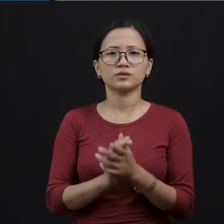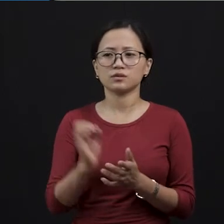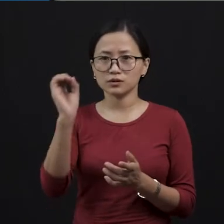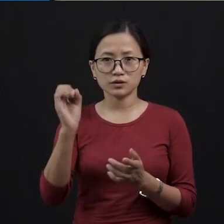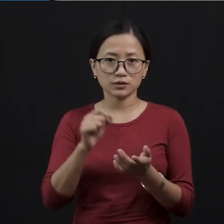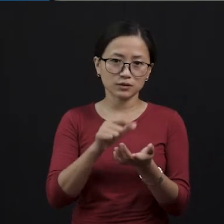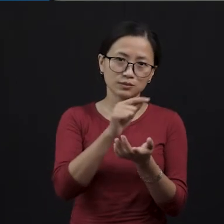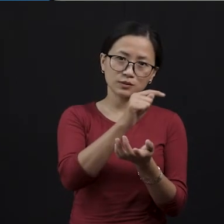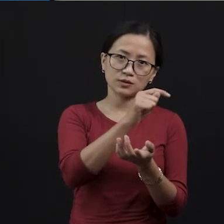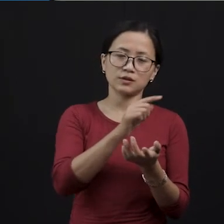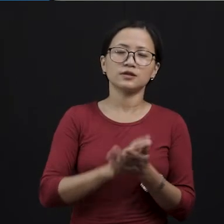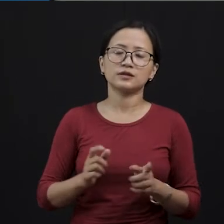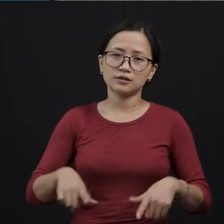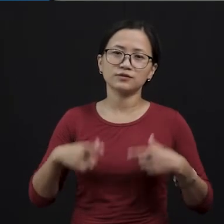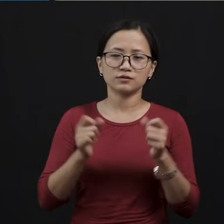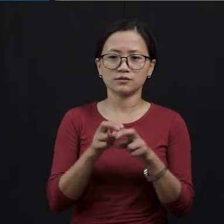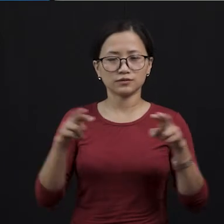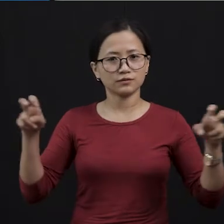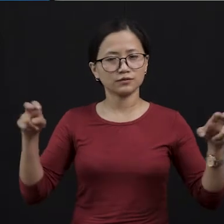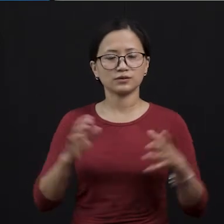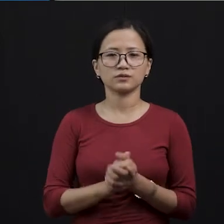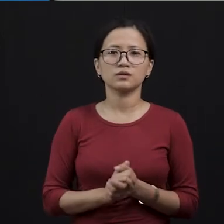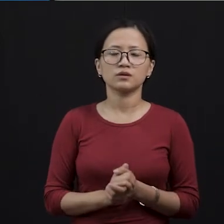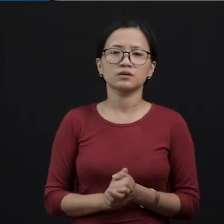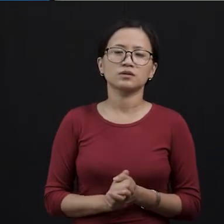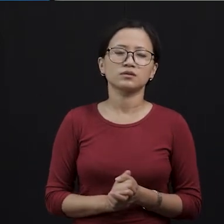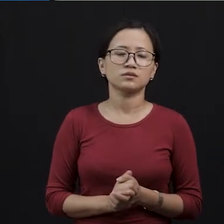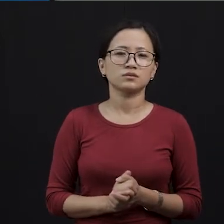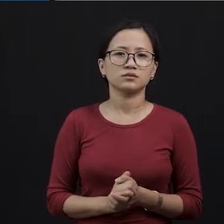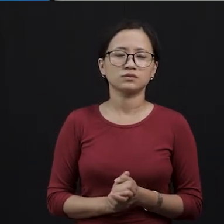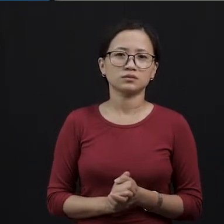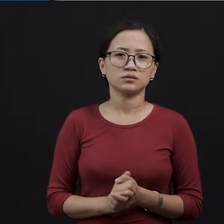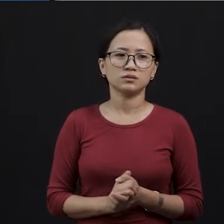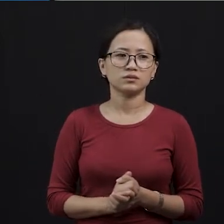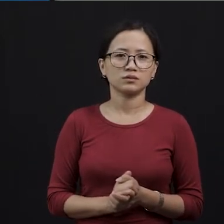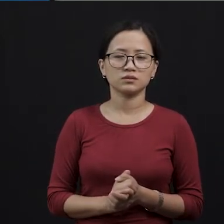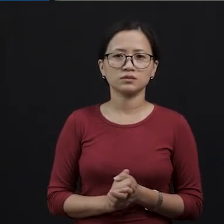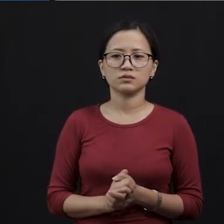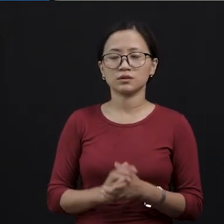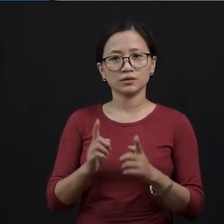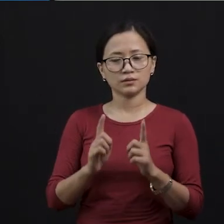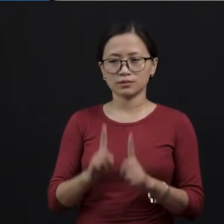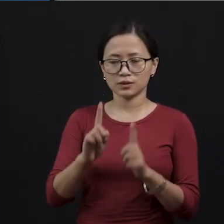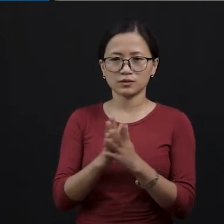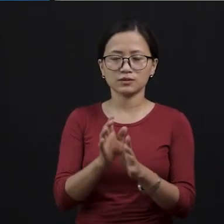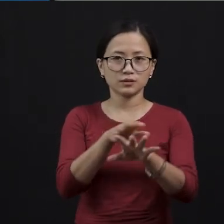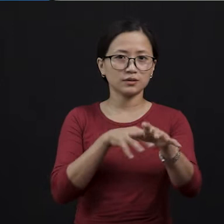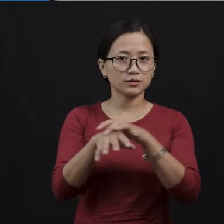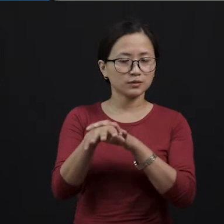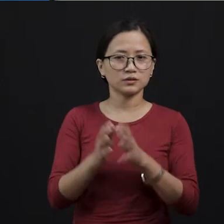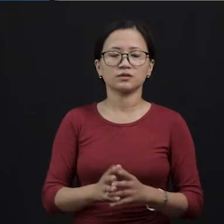of, this areas. Such kind of habitats, the plants and animals that lives on